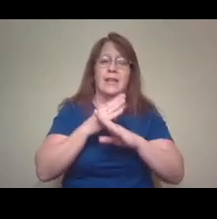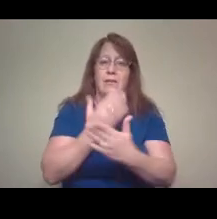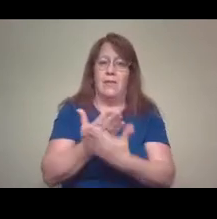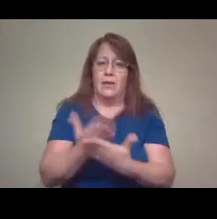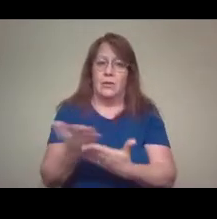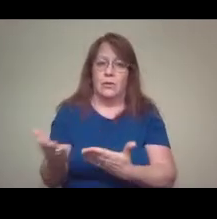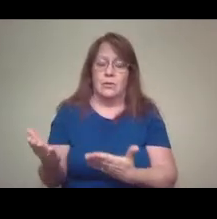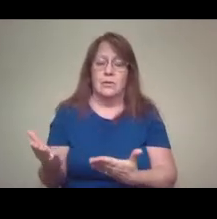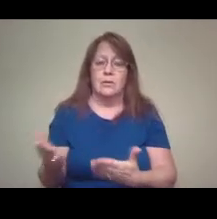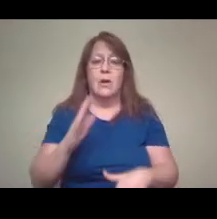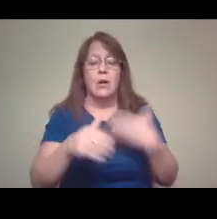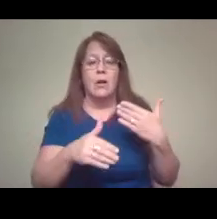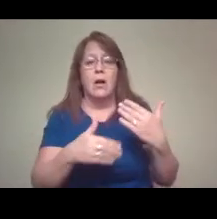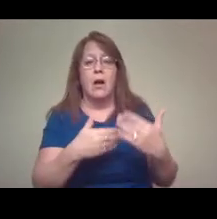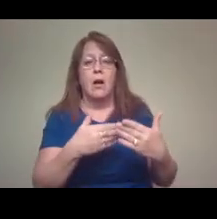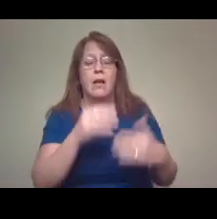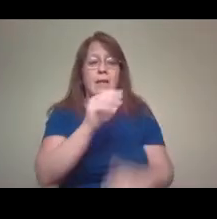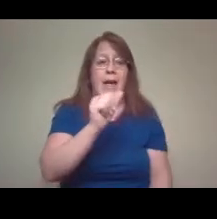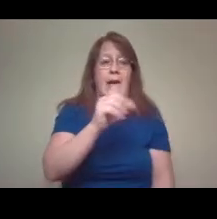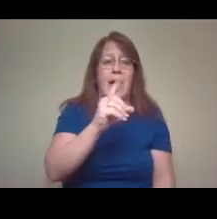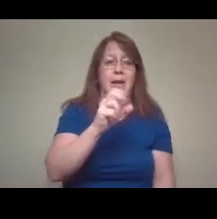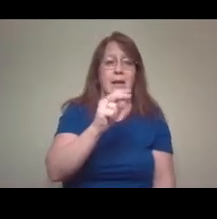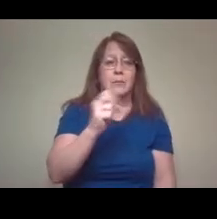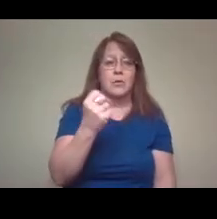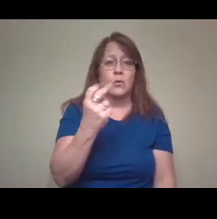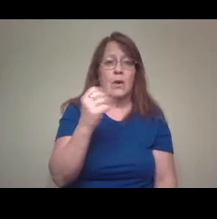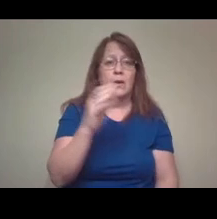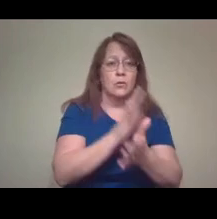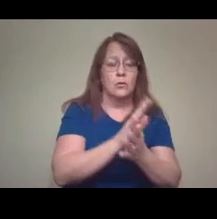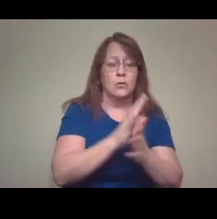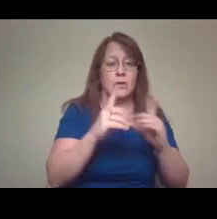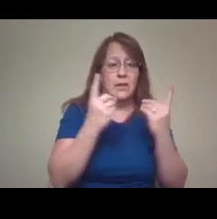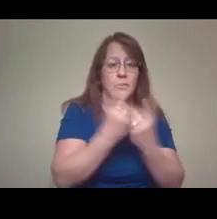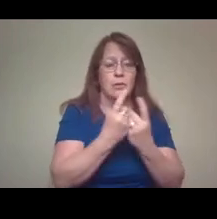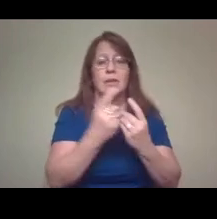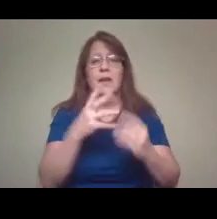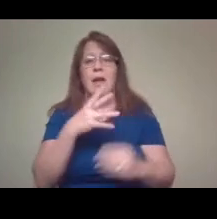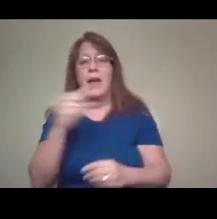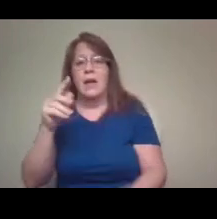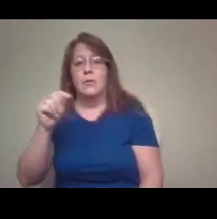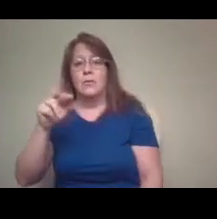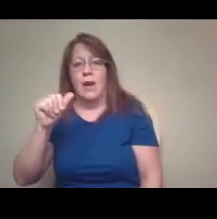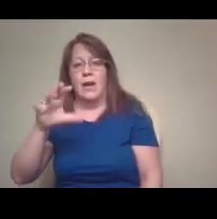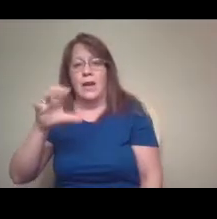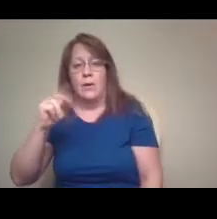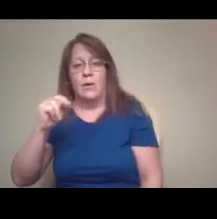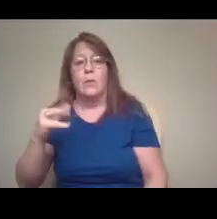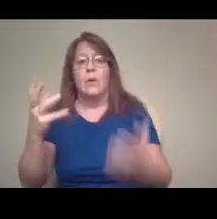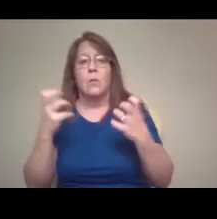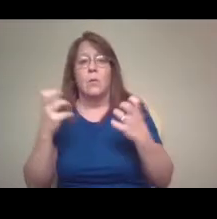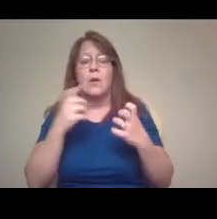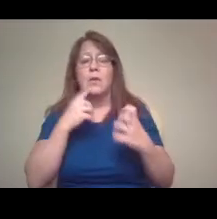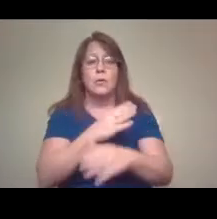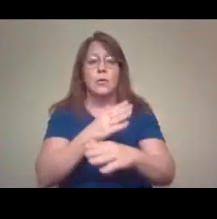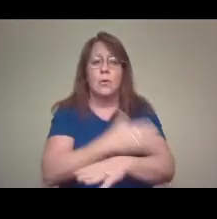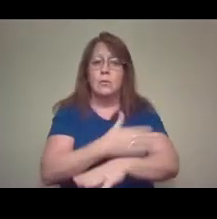its valued partner, Adams 12 School District, are working to promote positive mental health, reduction of stigma associated